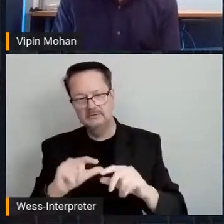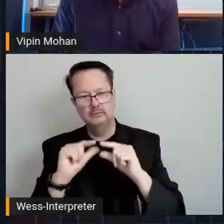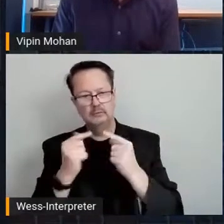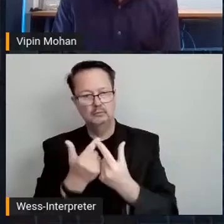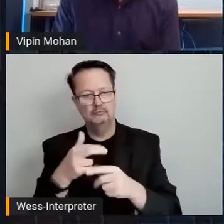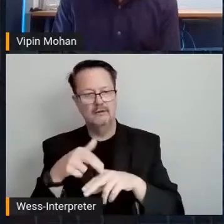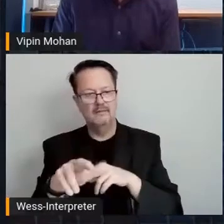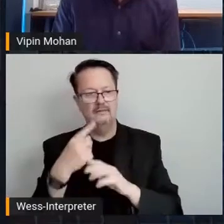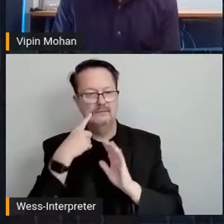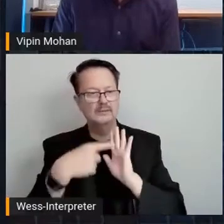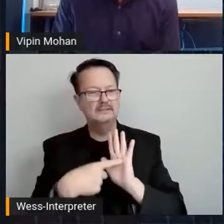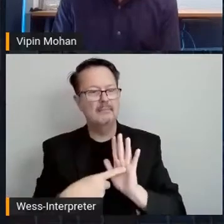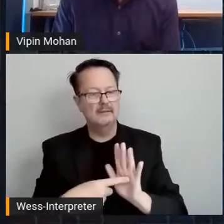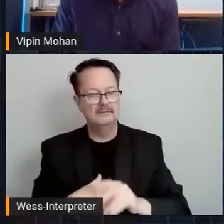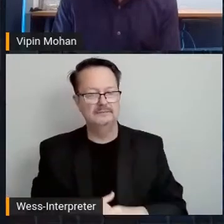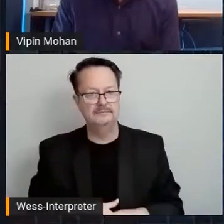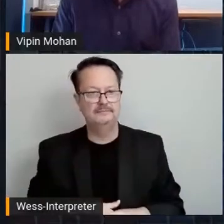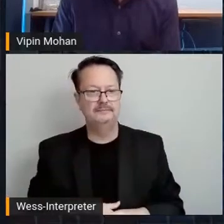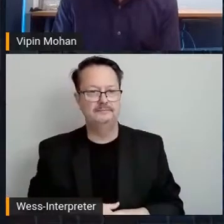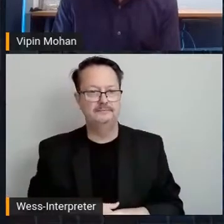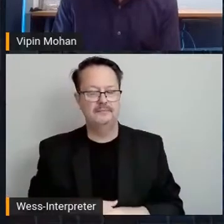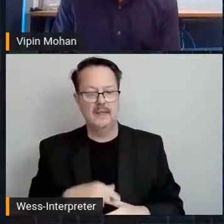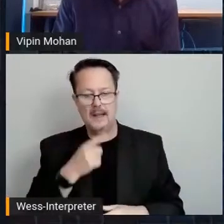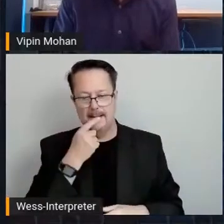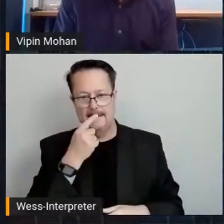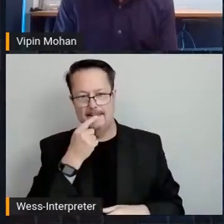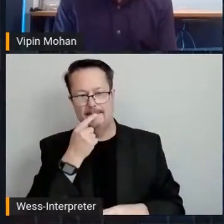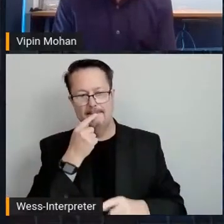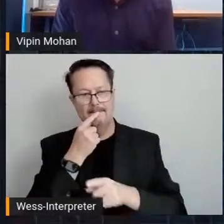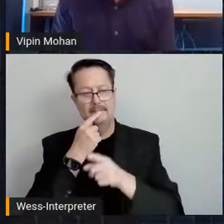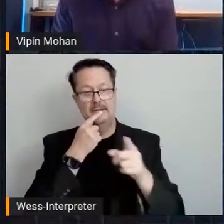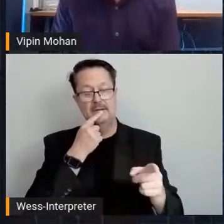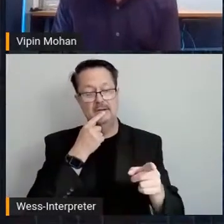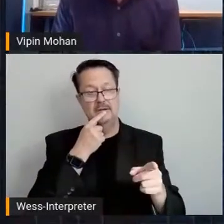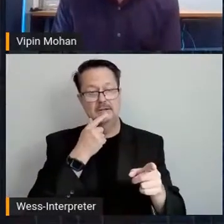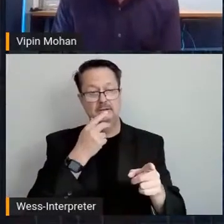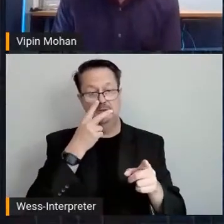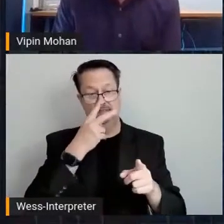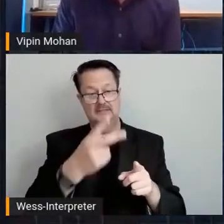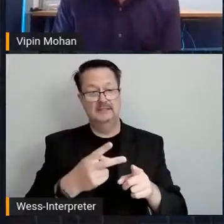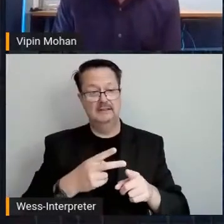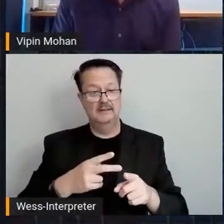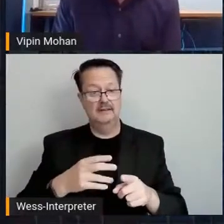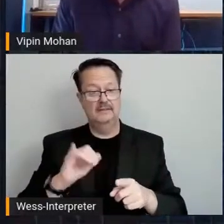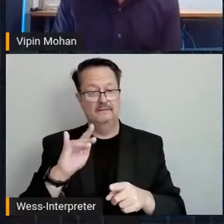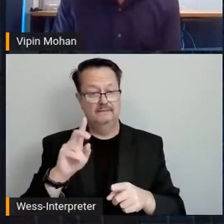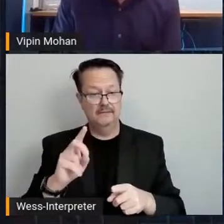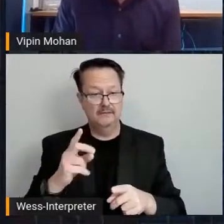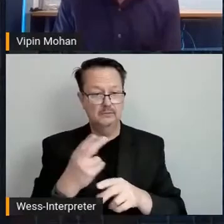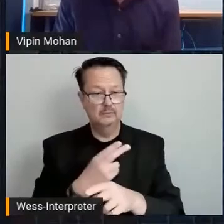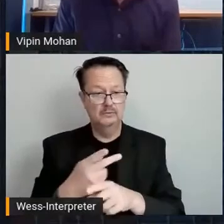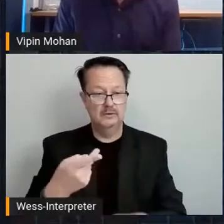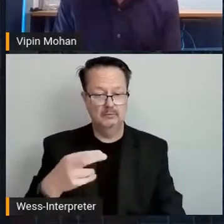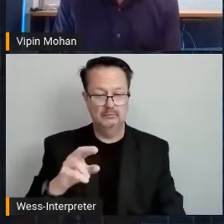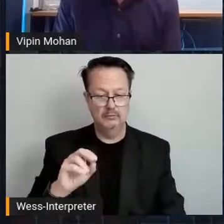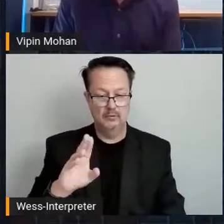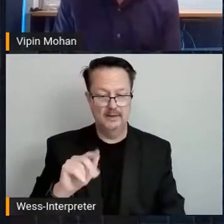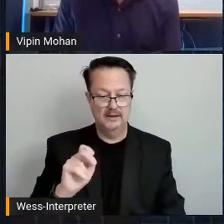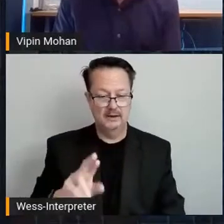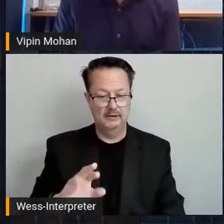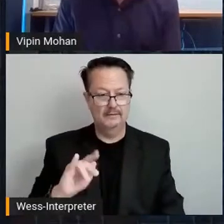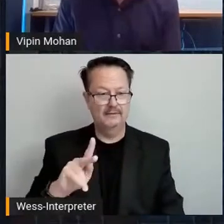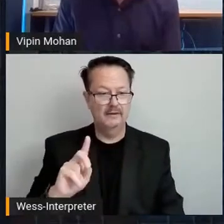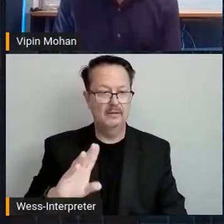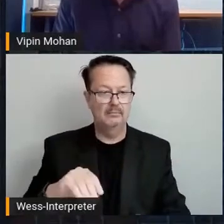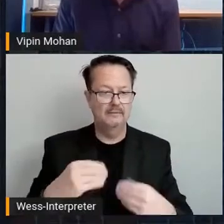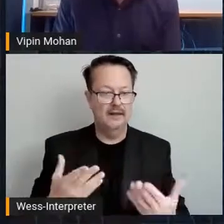just as an example. So over here, since the provider that we are using is a vSphere provider, the machine reference is actually